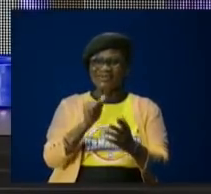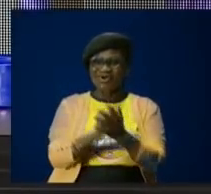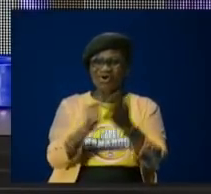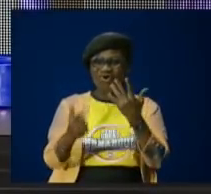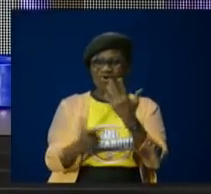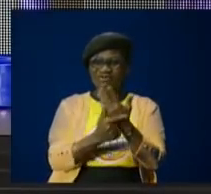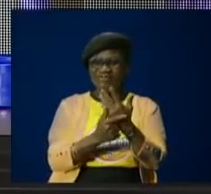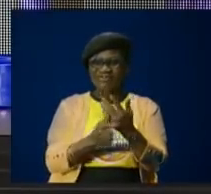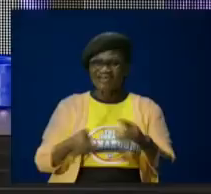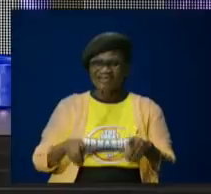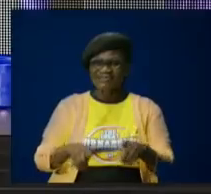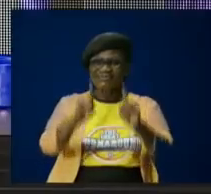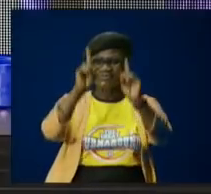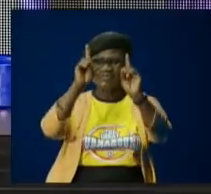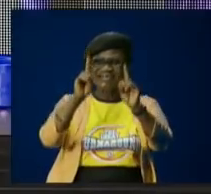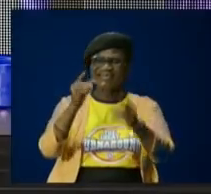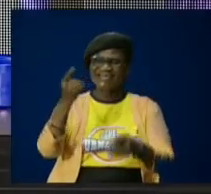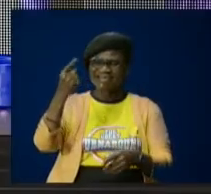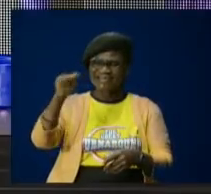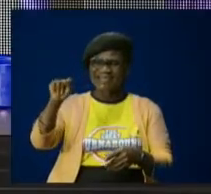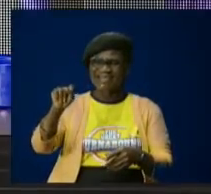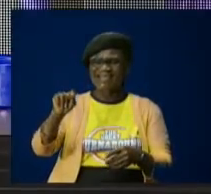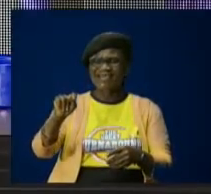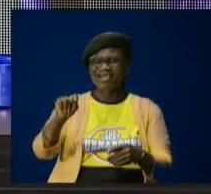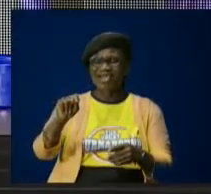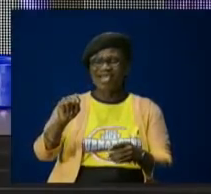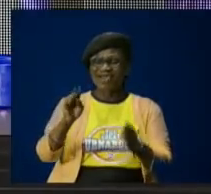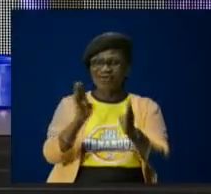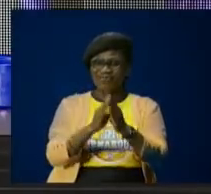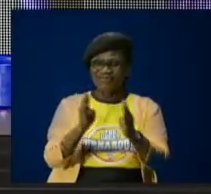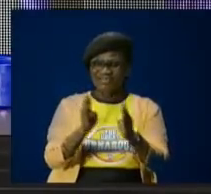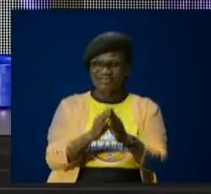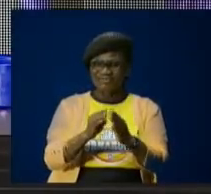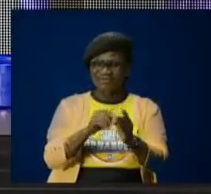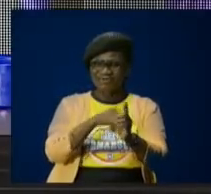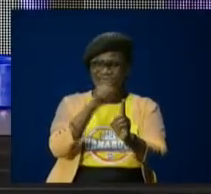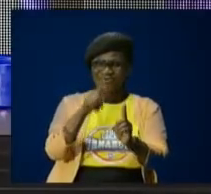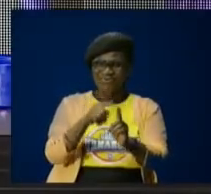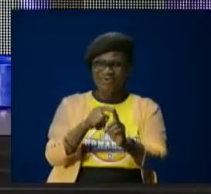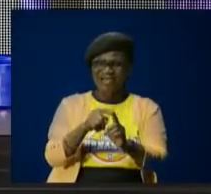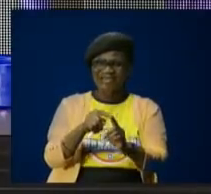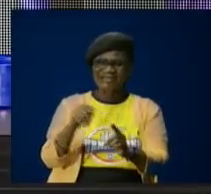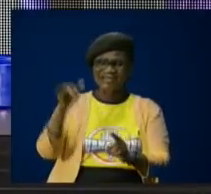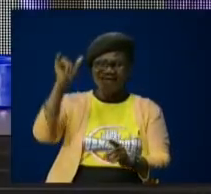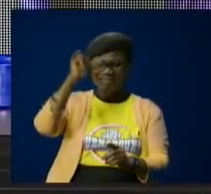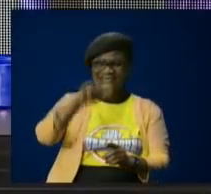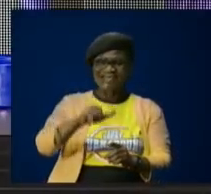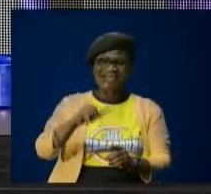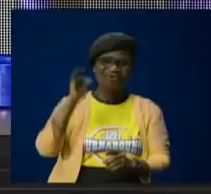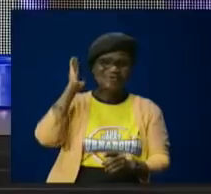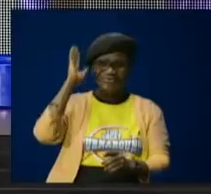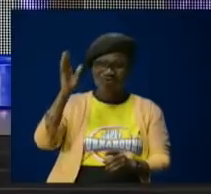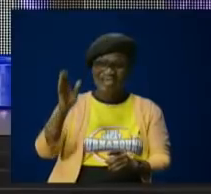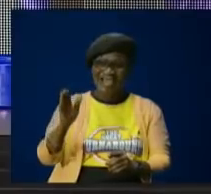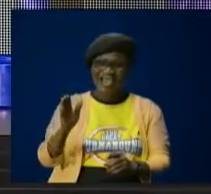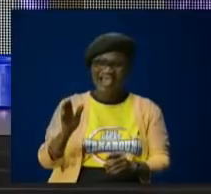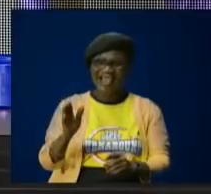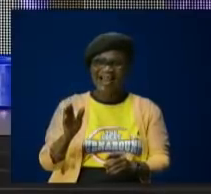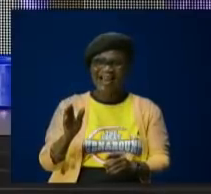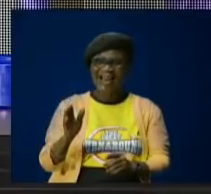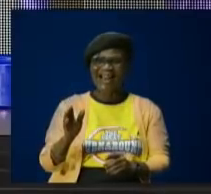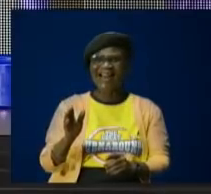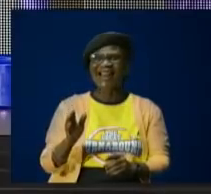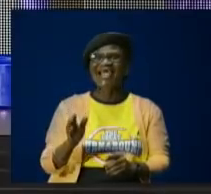convention, when they will probably be loading us up again with